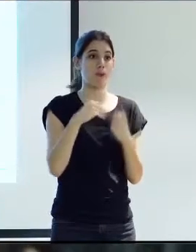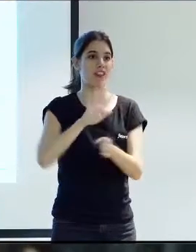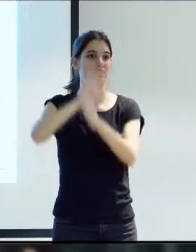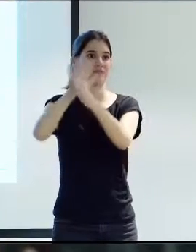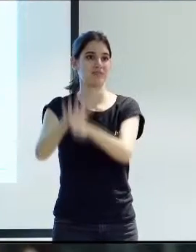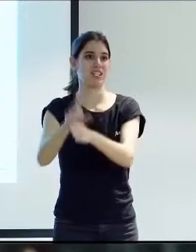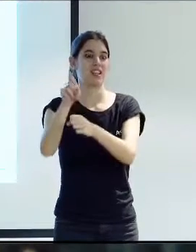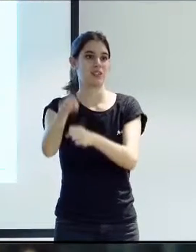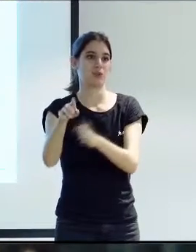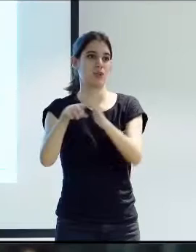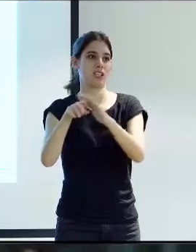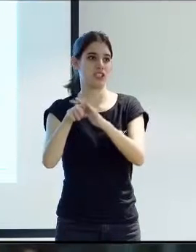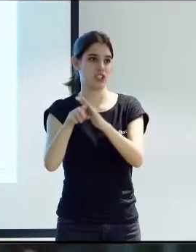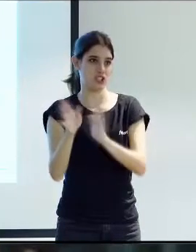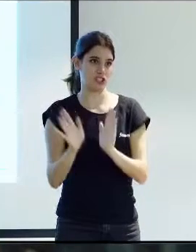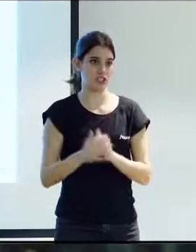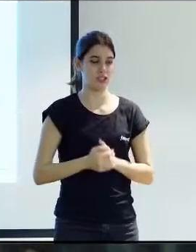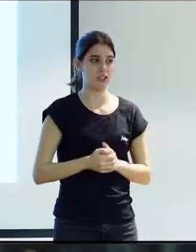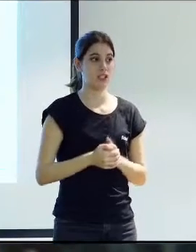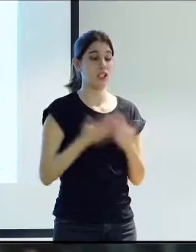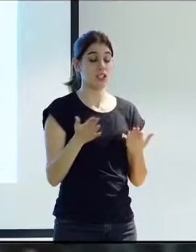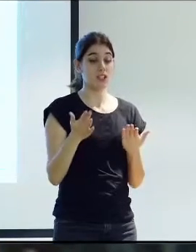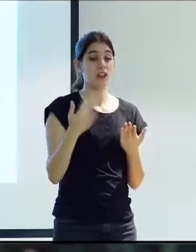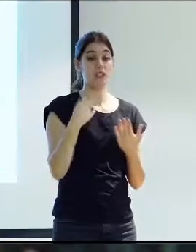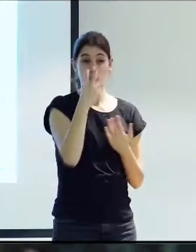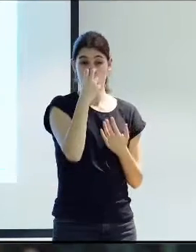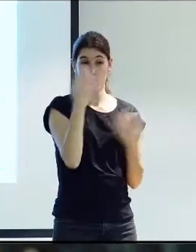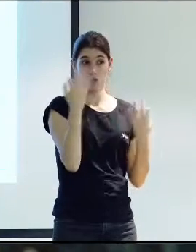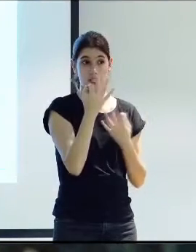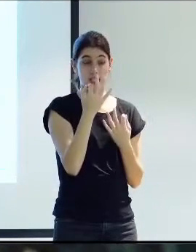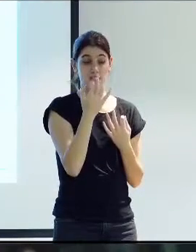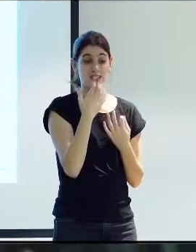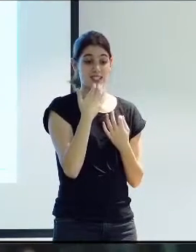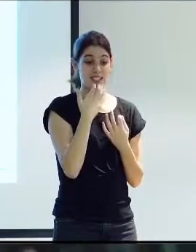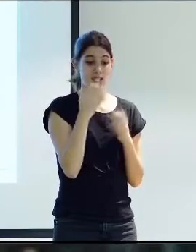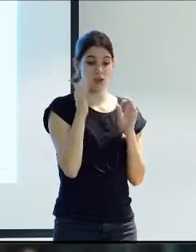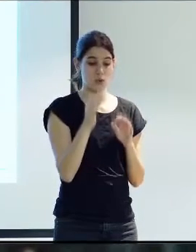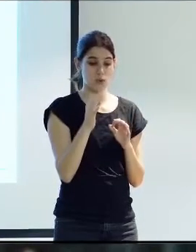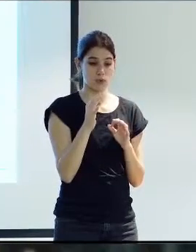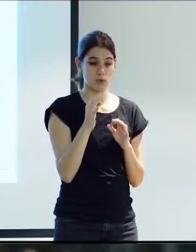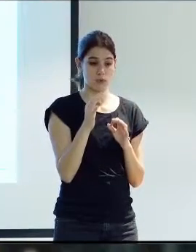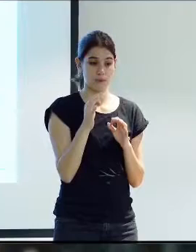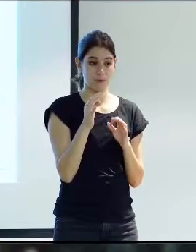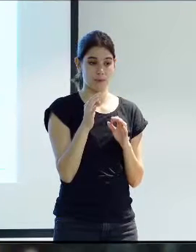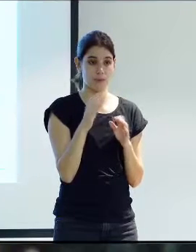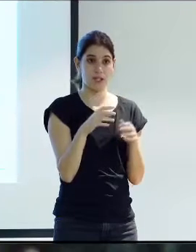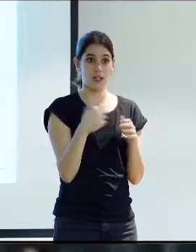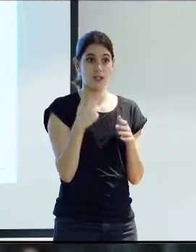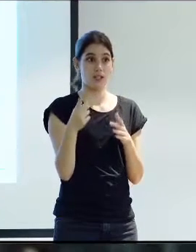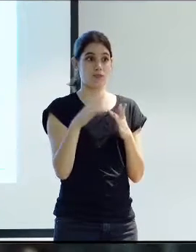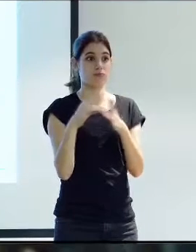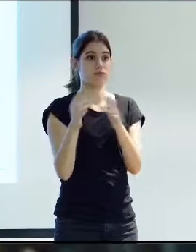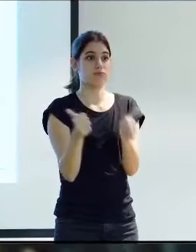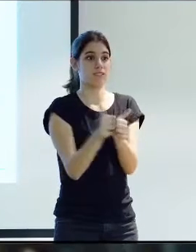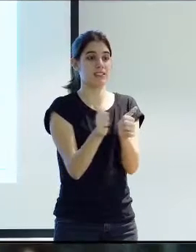substitute the way they live, and they